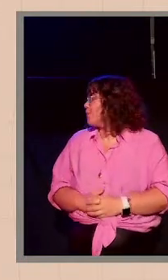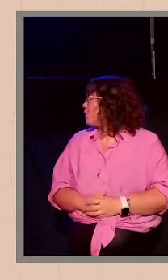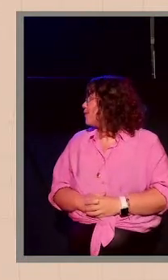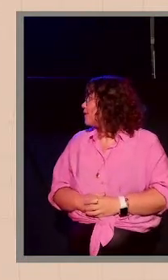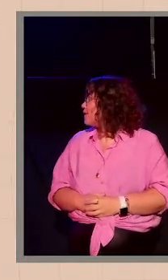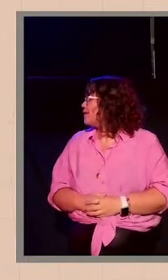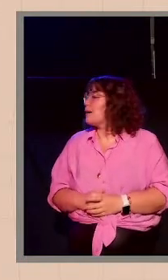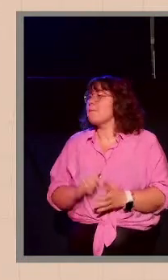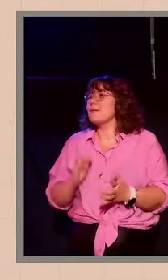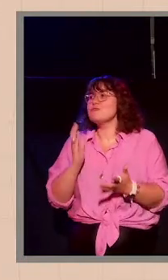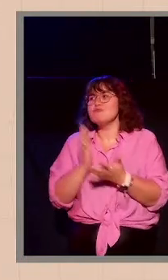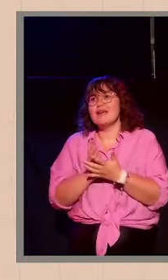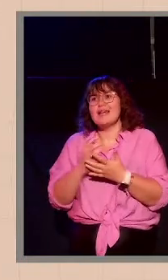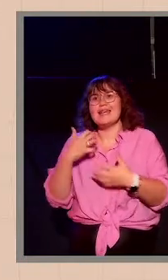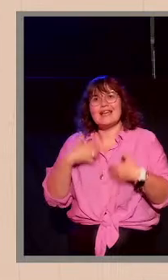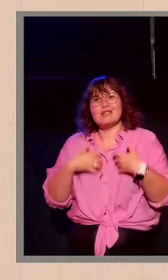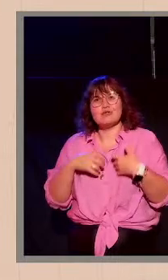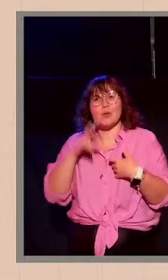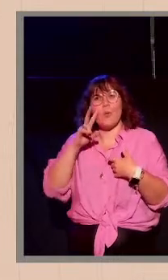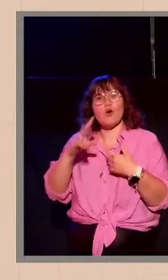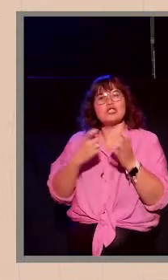it's really interesting watching Rhiannon's